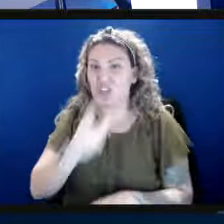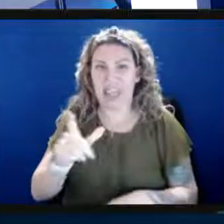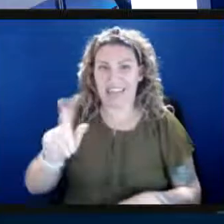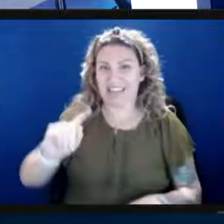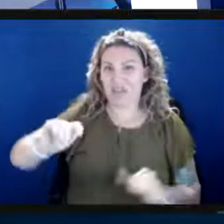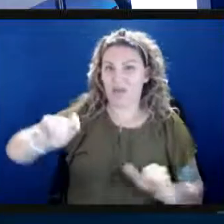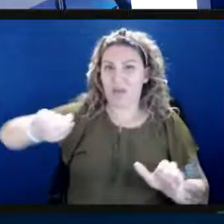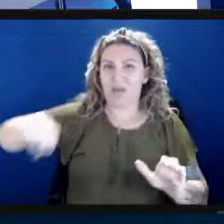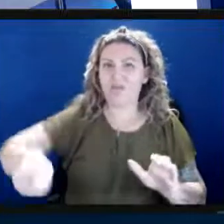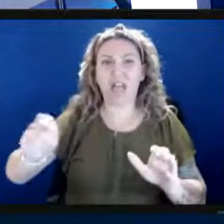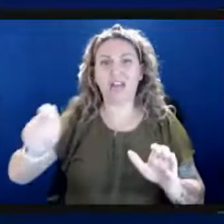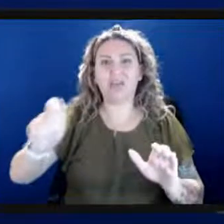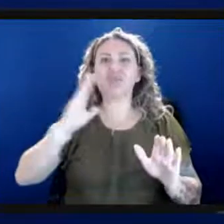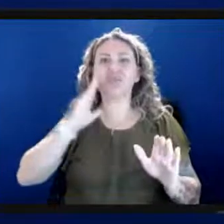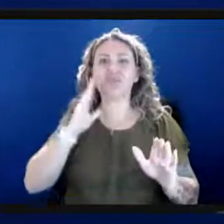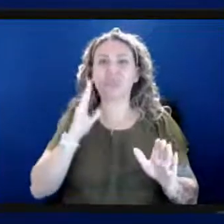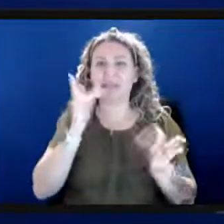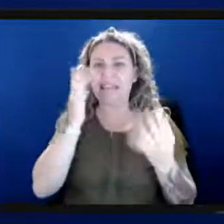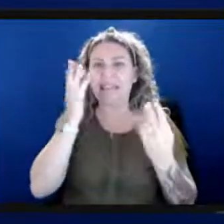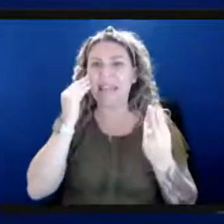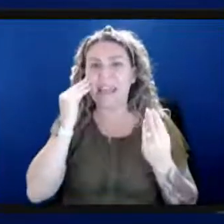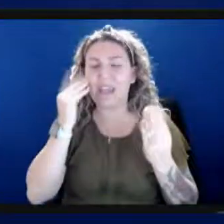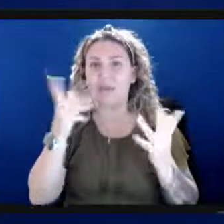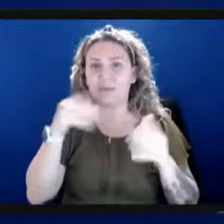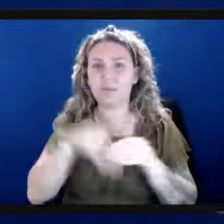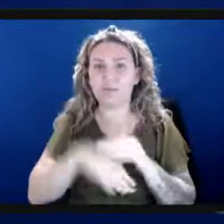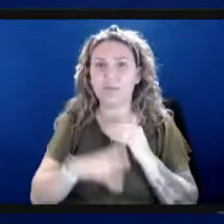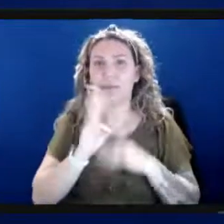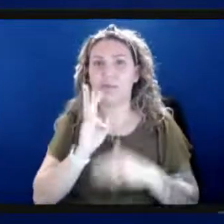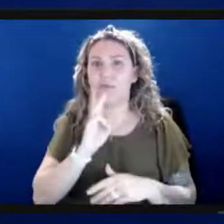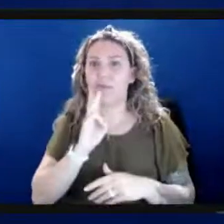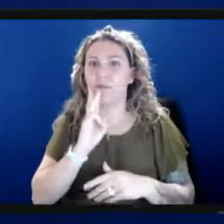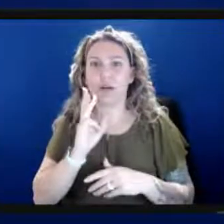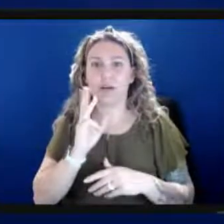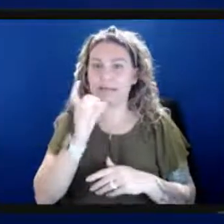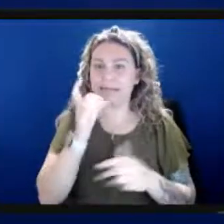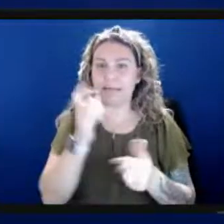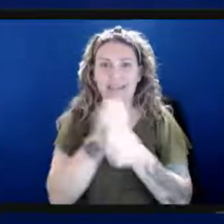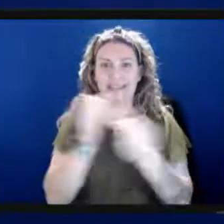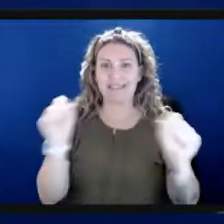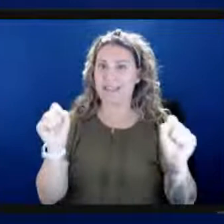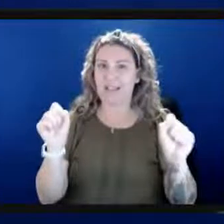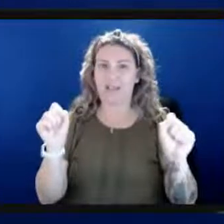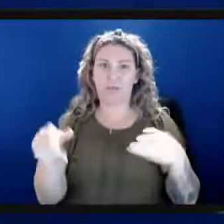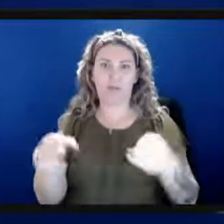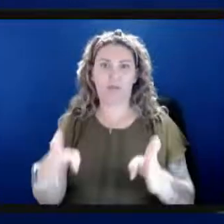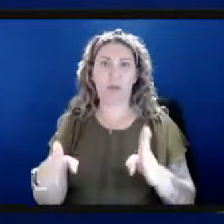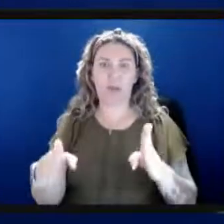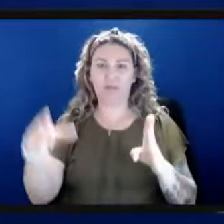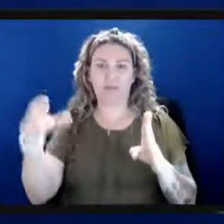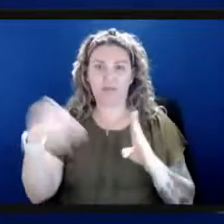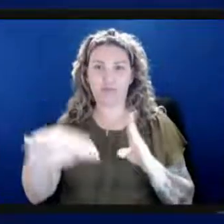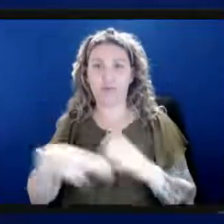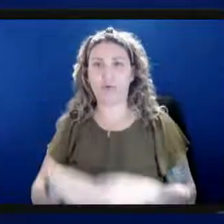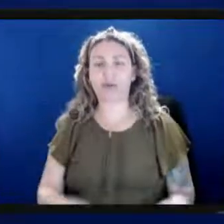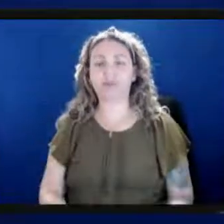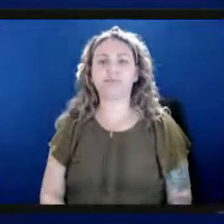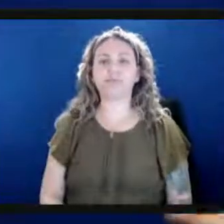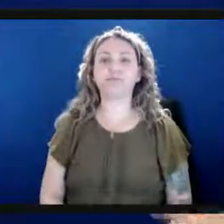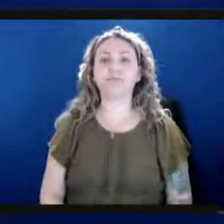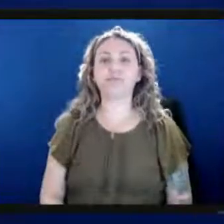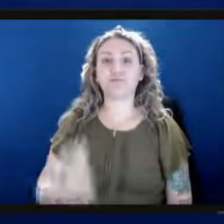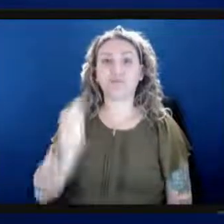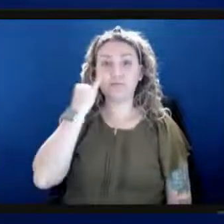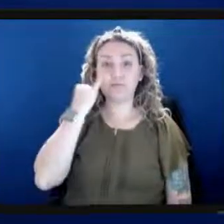soil, that's actually going into the water, and that's not a safe mode of disposing them off. But if you have those extra